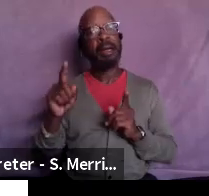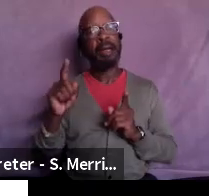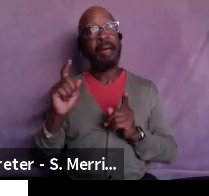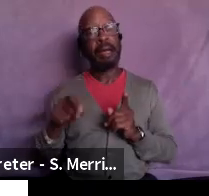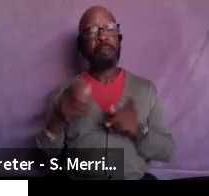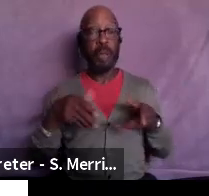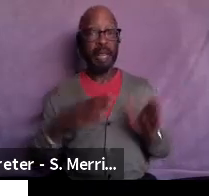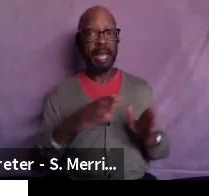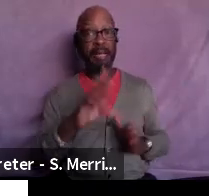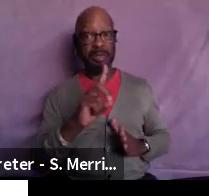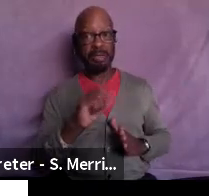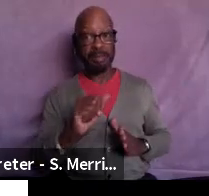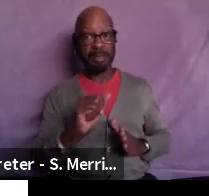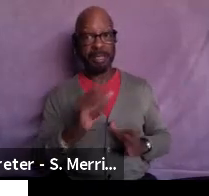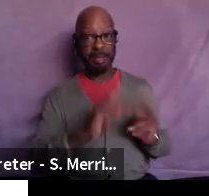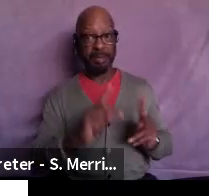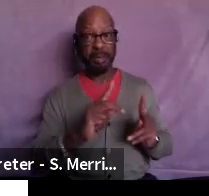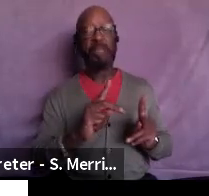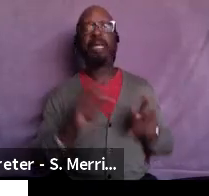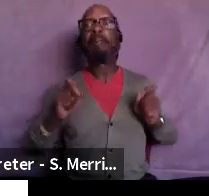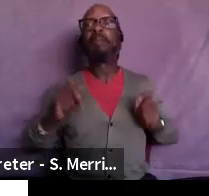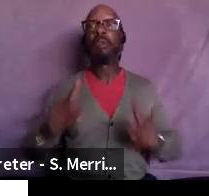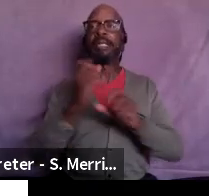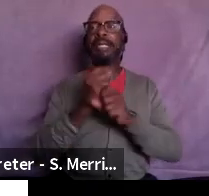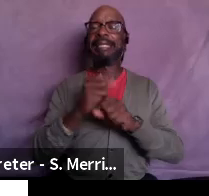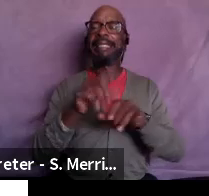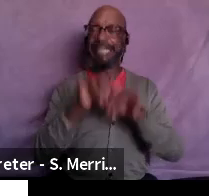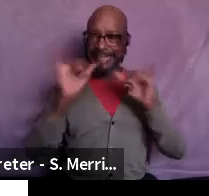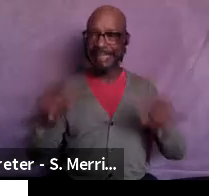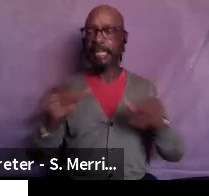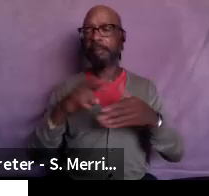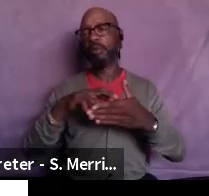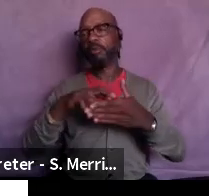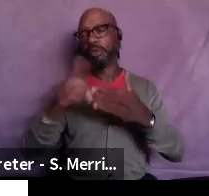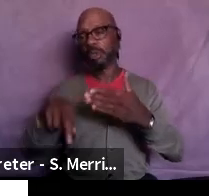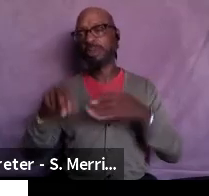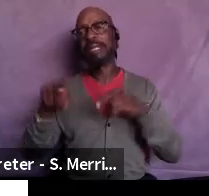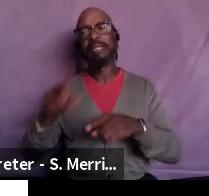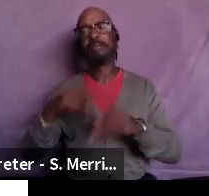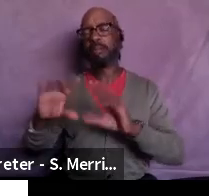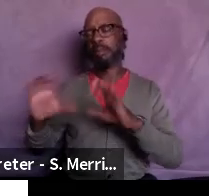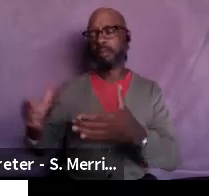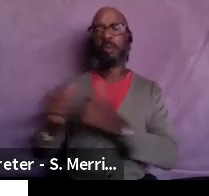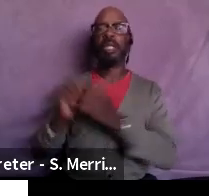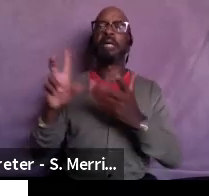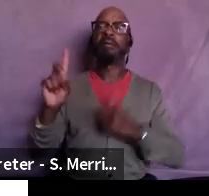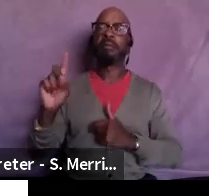the opportunity to obtain the same results as individuals without disabilities.